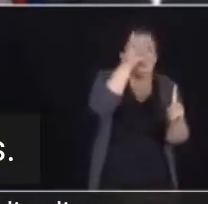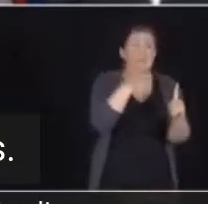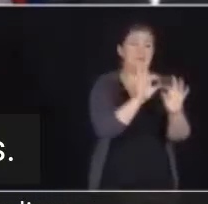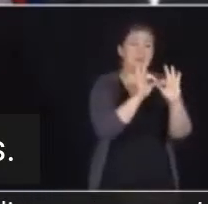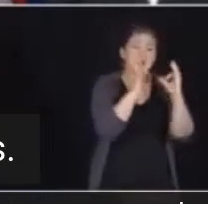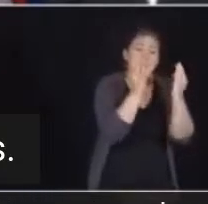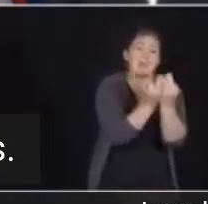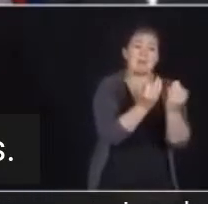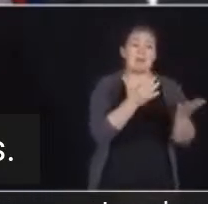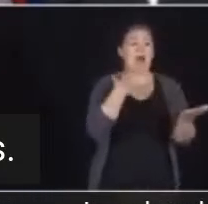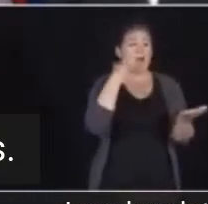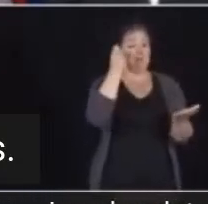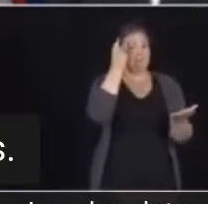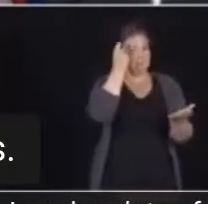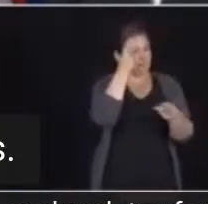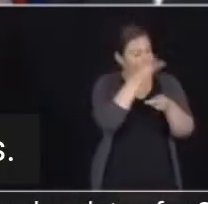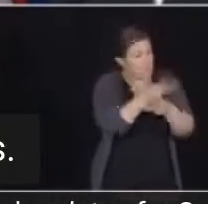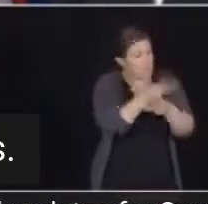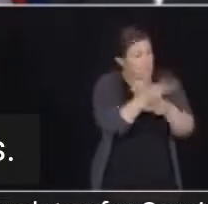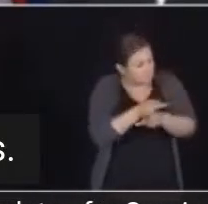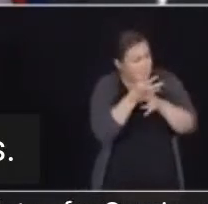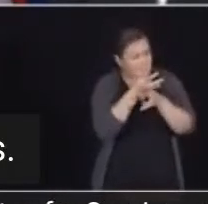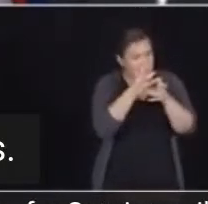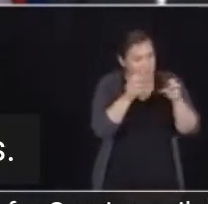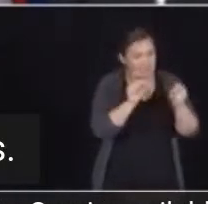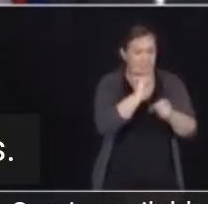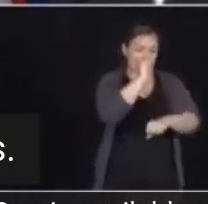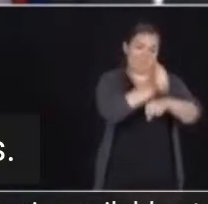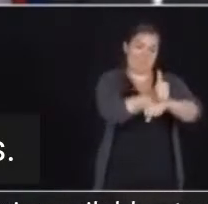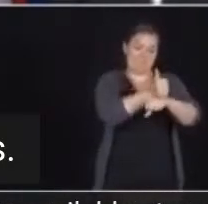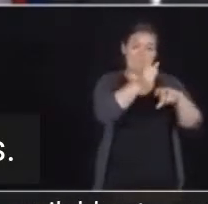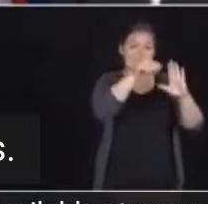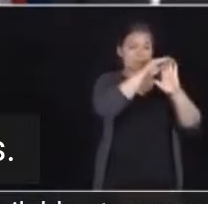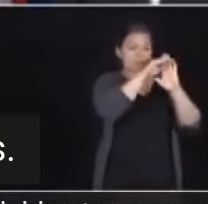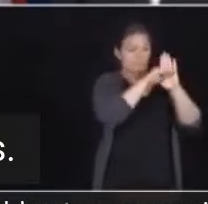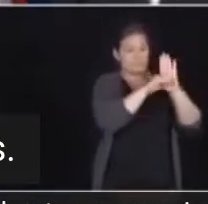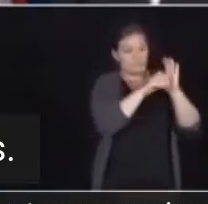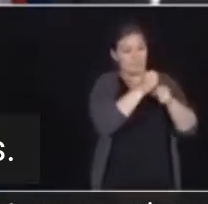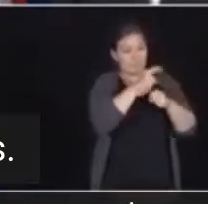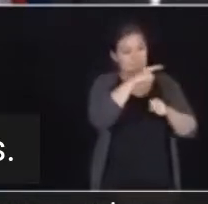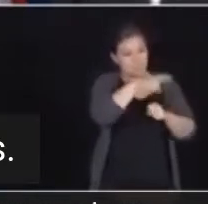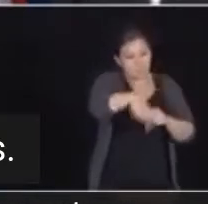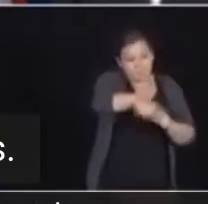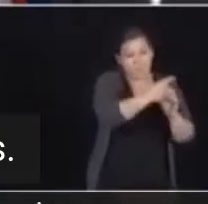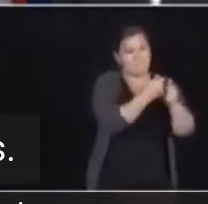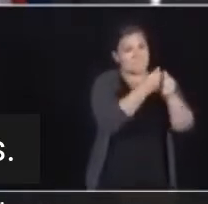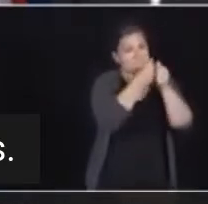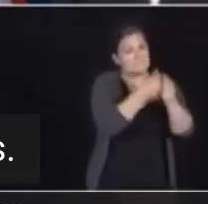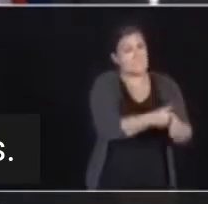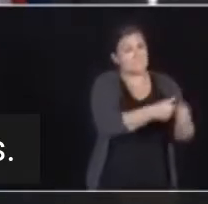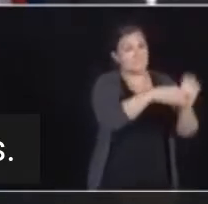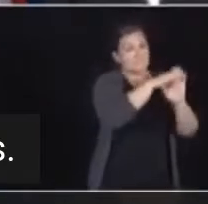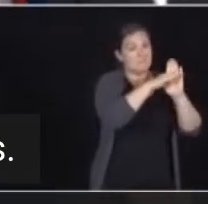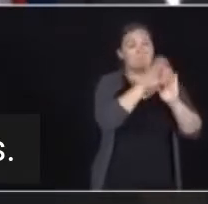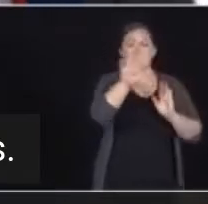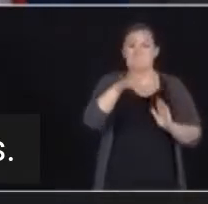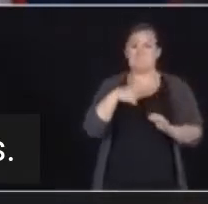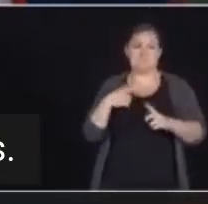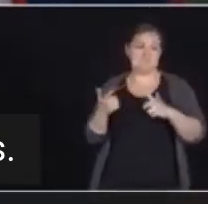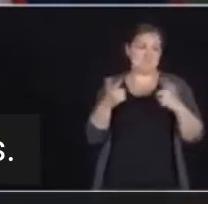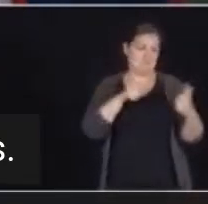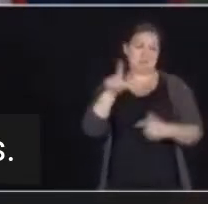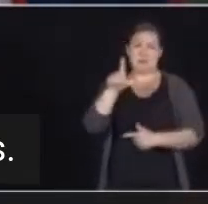and put the proper protocols in and make sure that all the guidelines are followed. But I'll pass it over to the minister. Thank